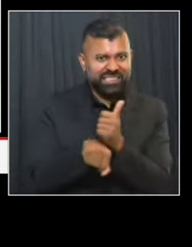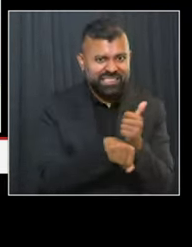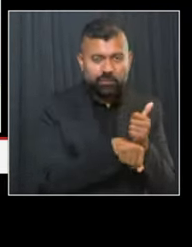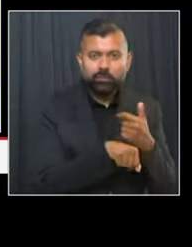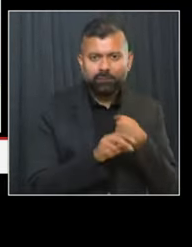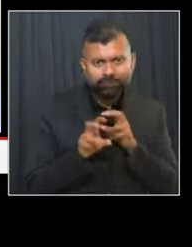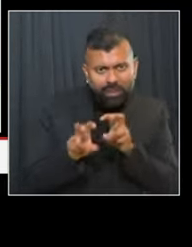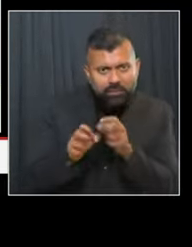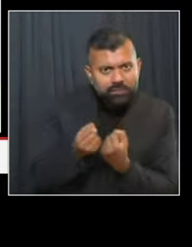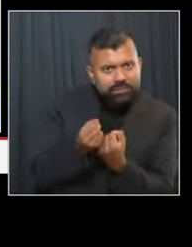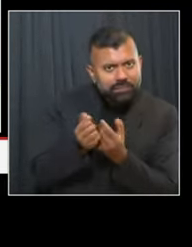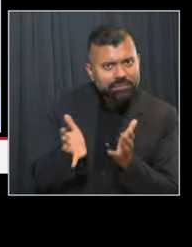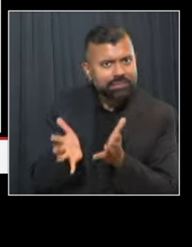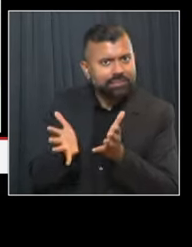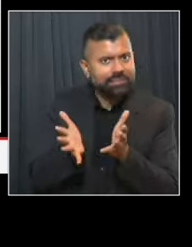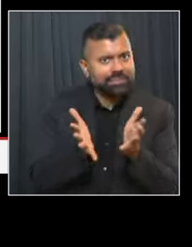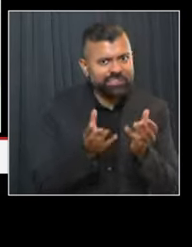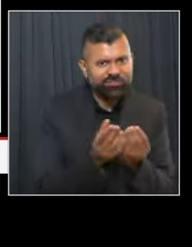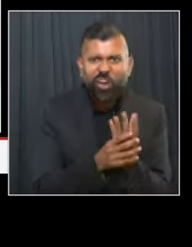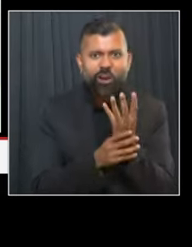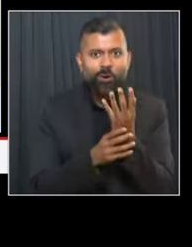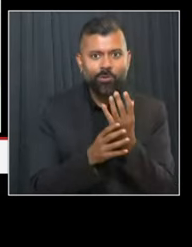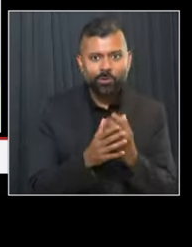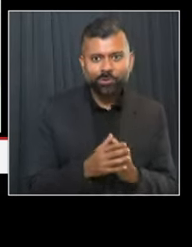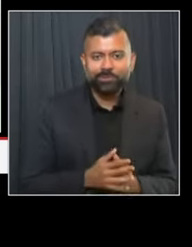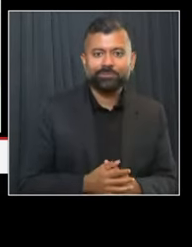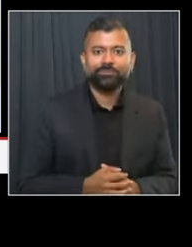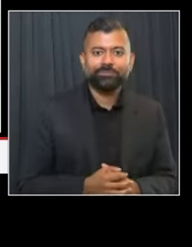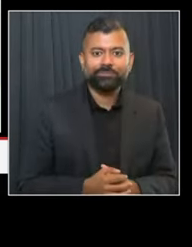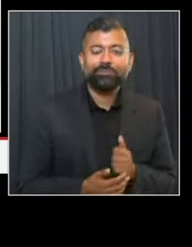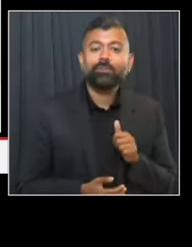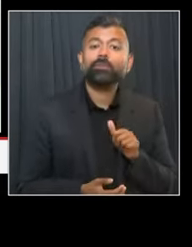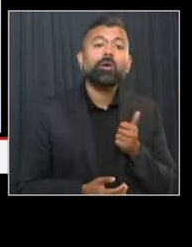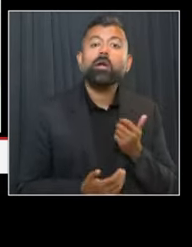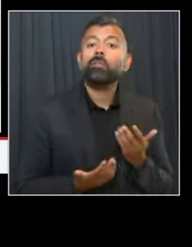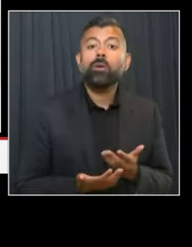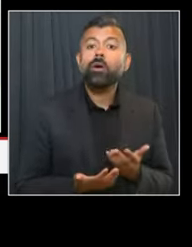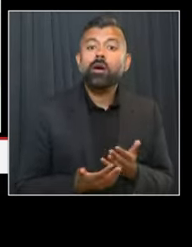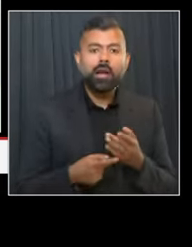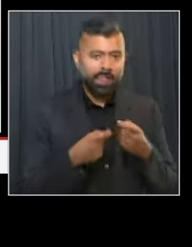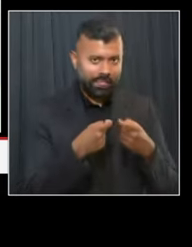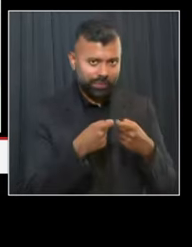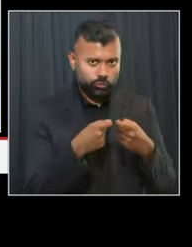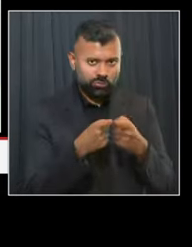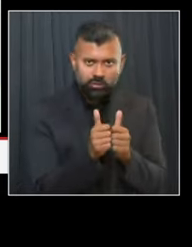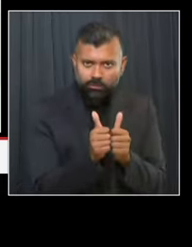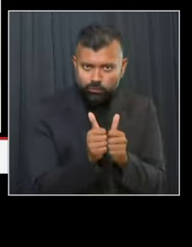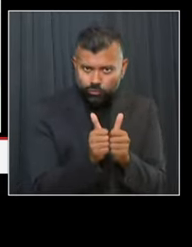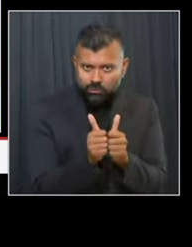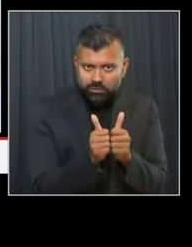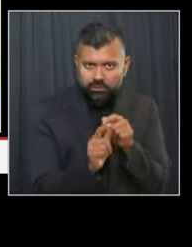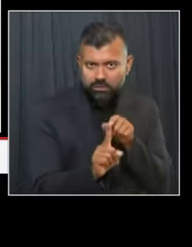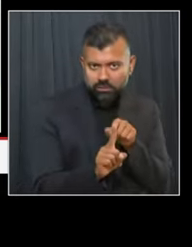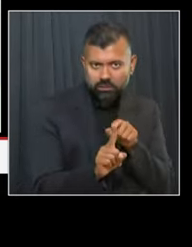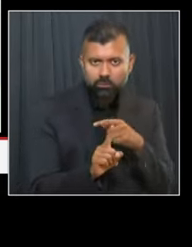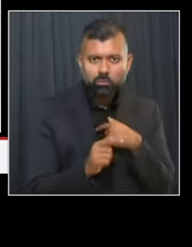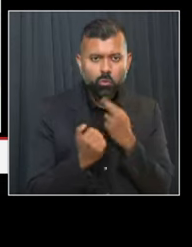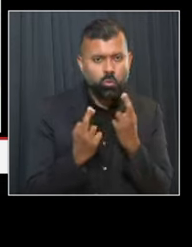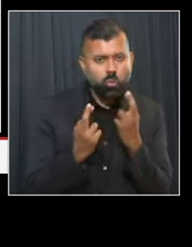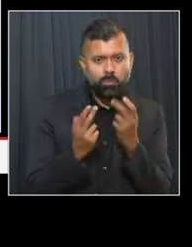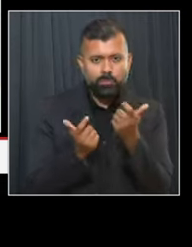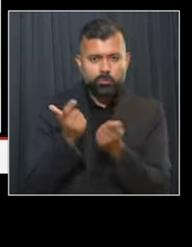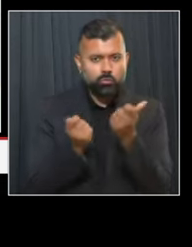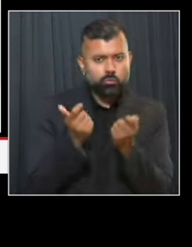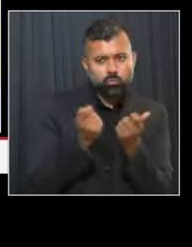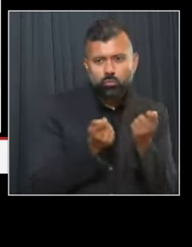me it's hot, commercial bingo, live poker, and blackjack. Finally, we